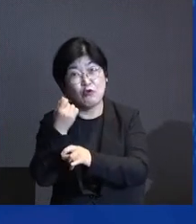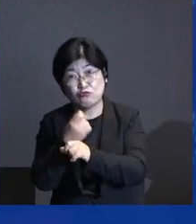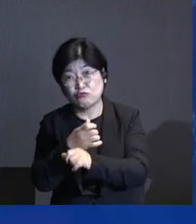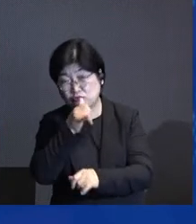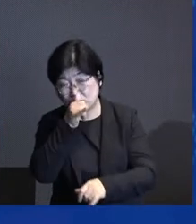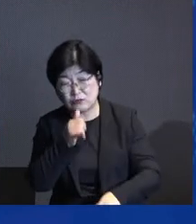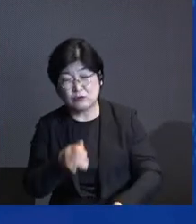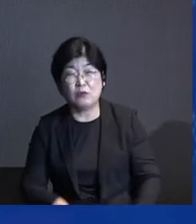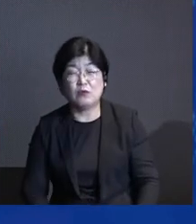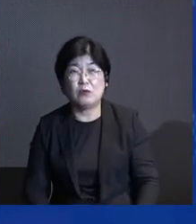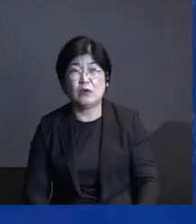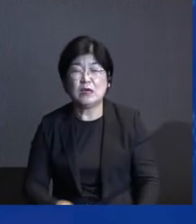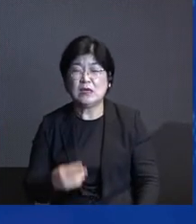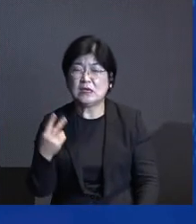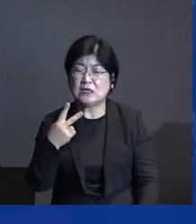to